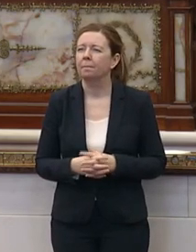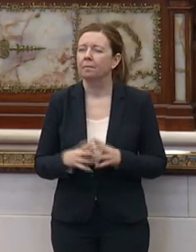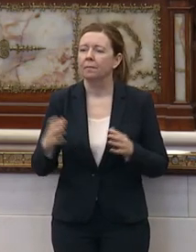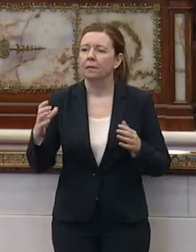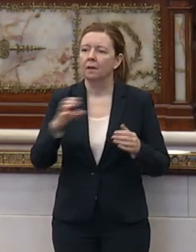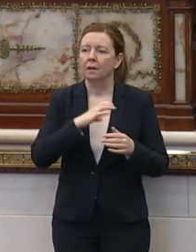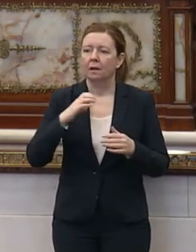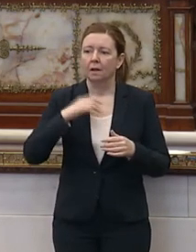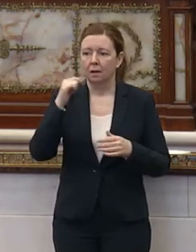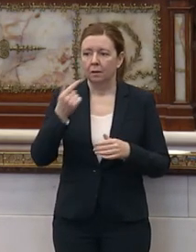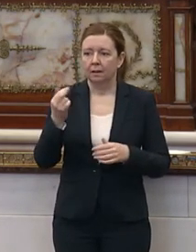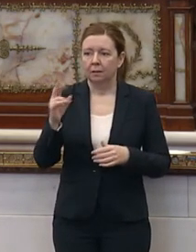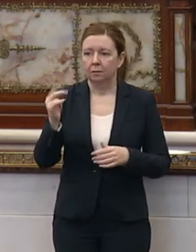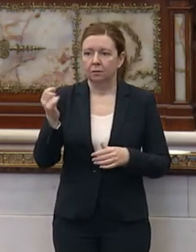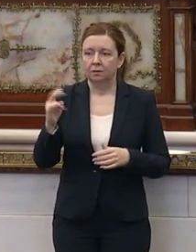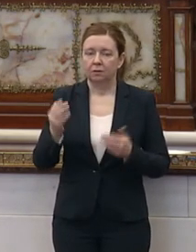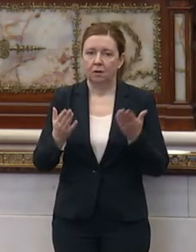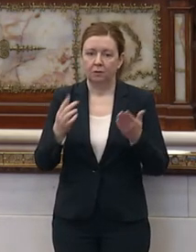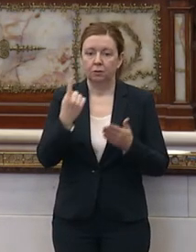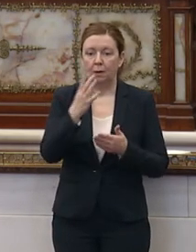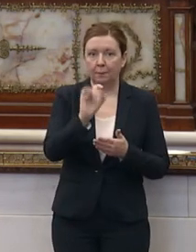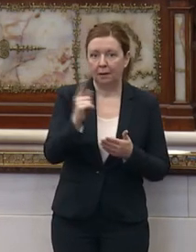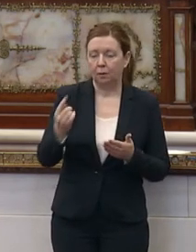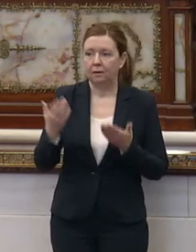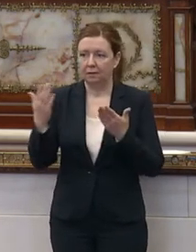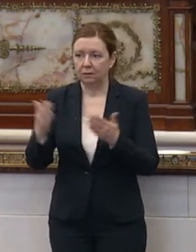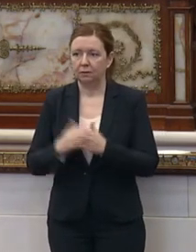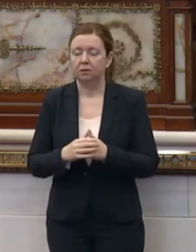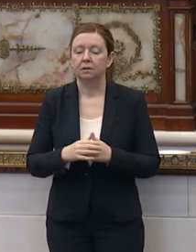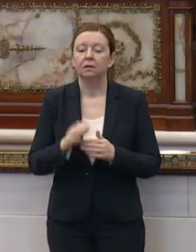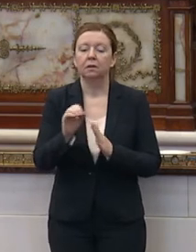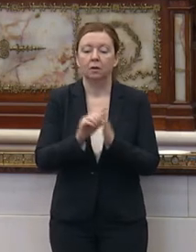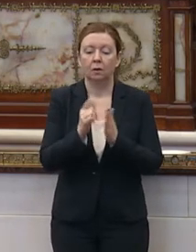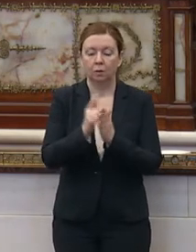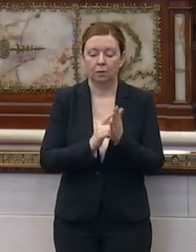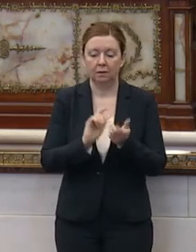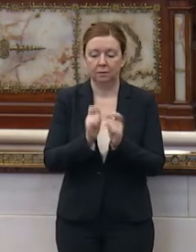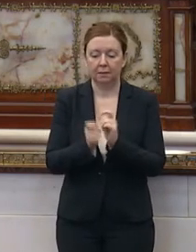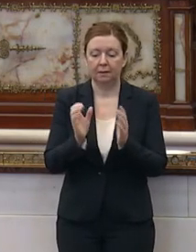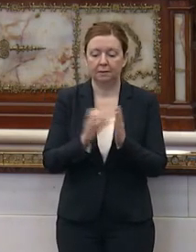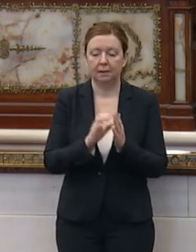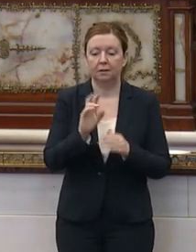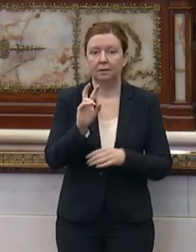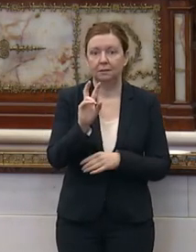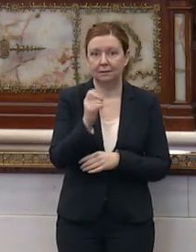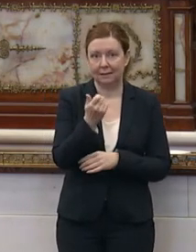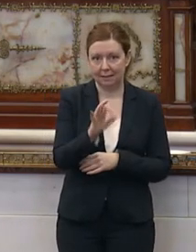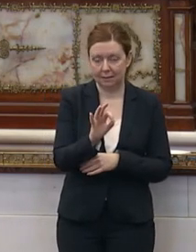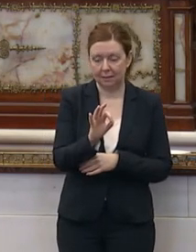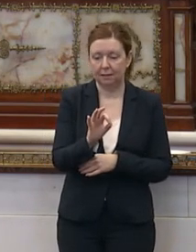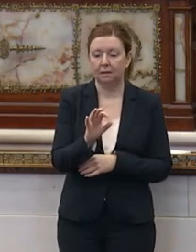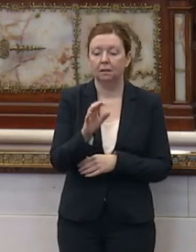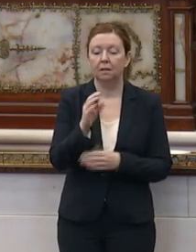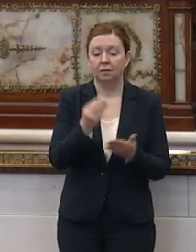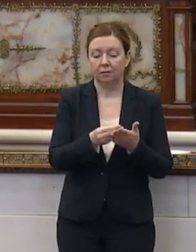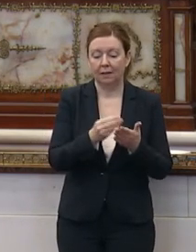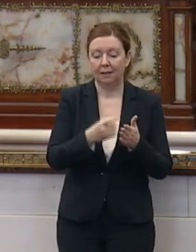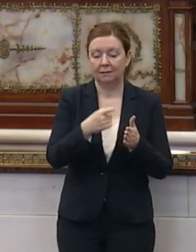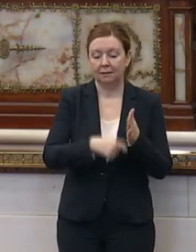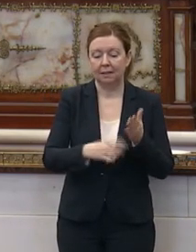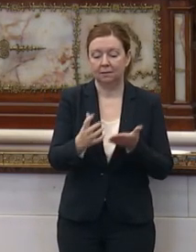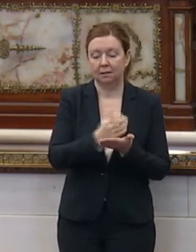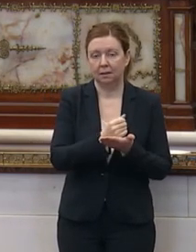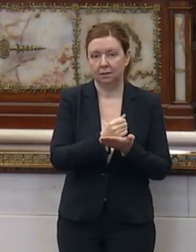Councilwoman Gilmore Richardson offers one bill and one resolution, entitled An Ordinance Amending Title 19 of the Philadelphia Code, entitled Finance, Taxes,